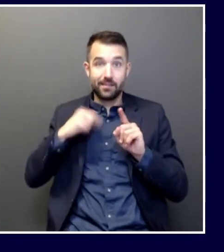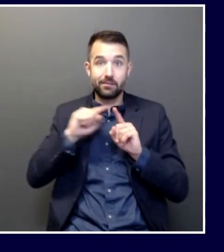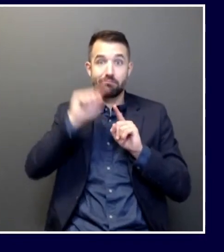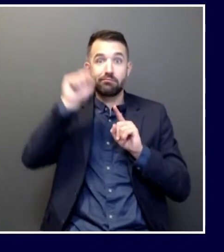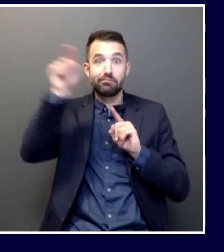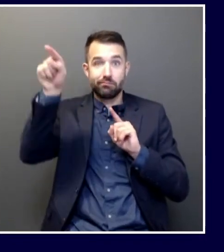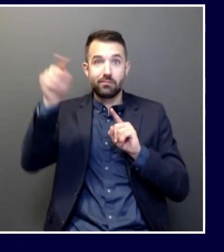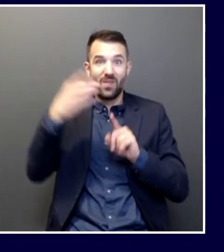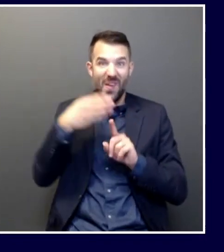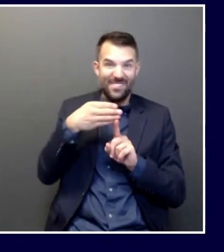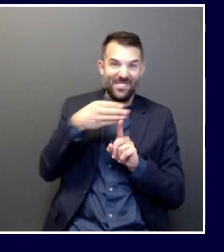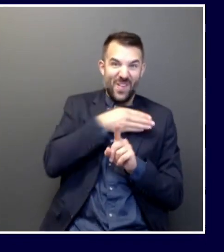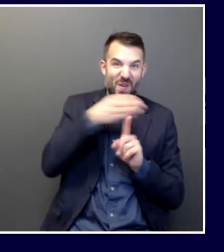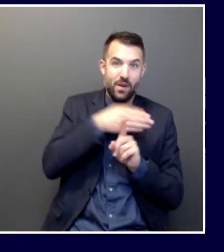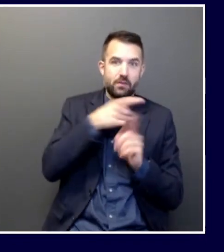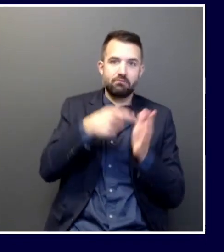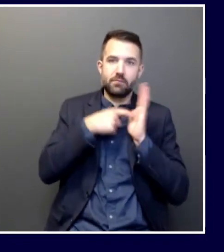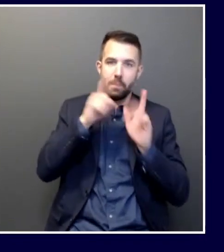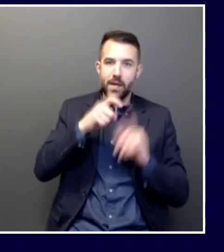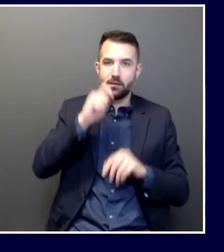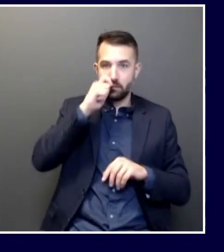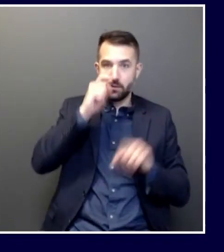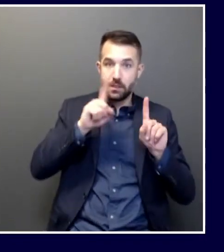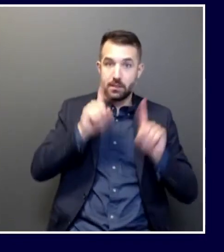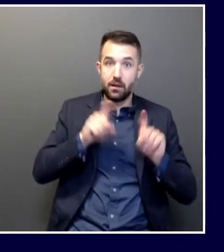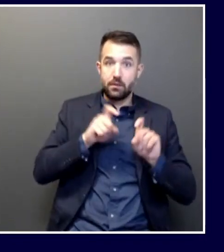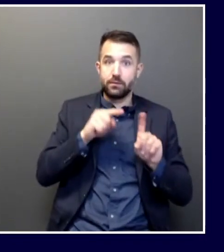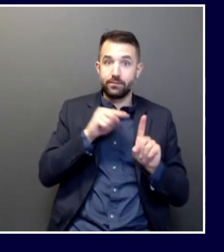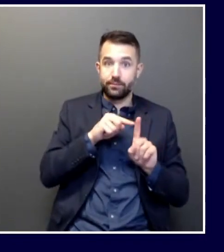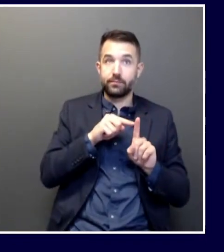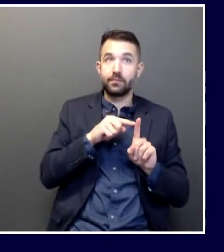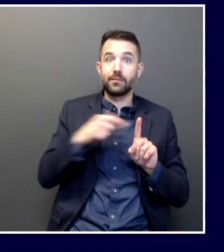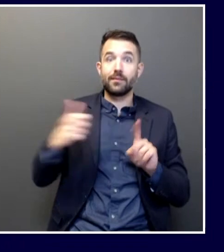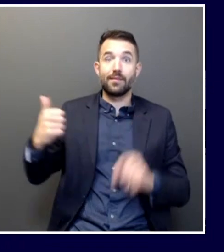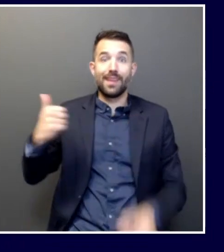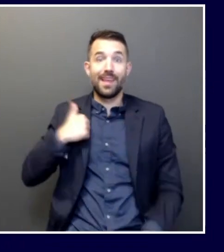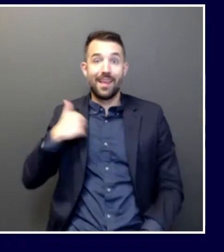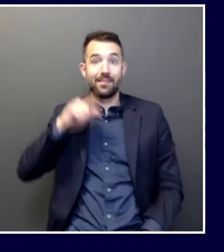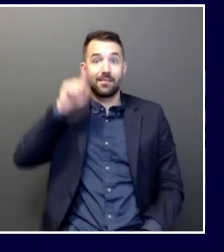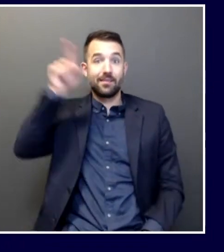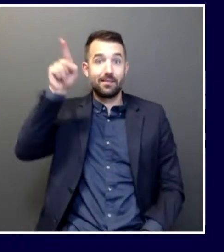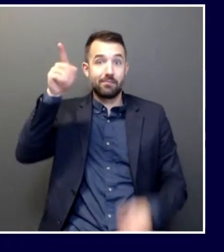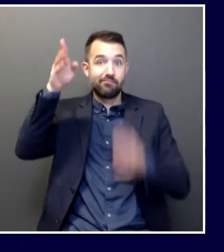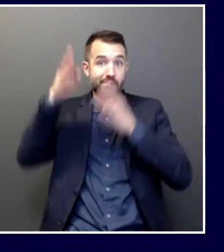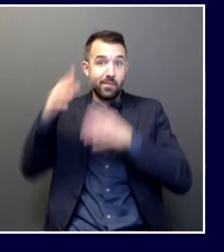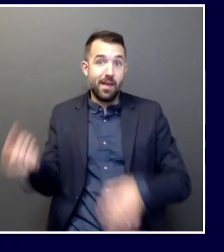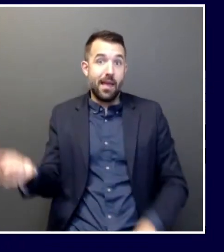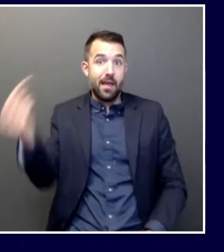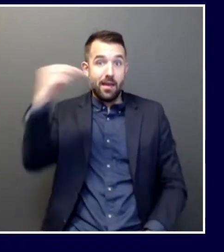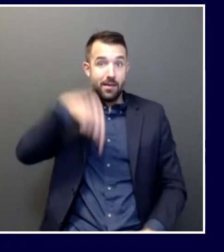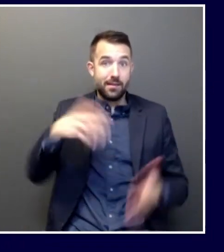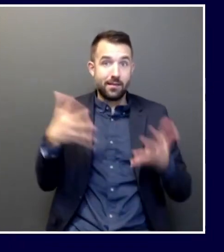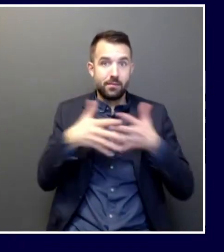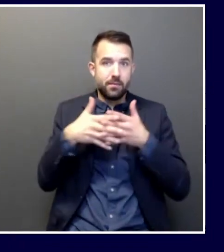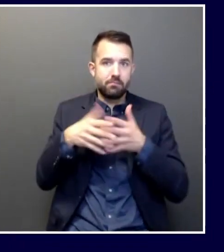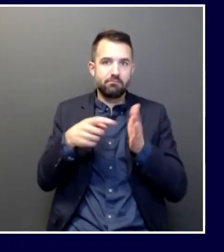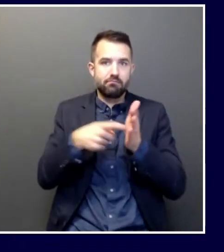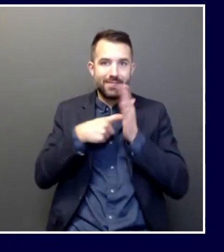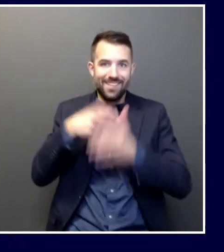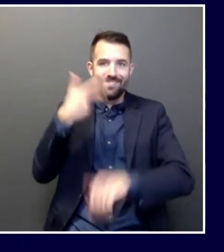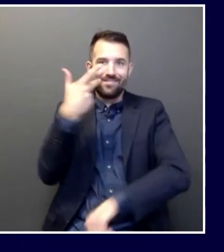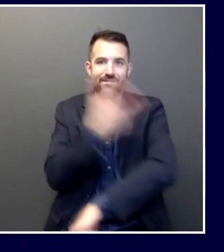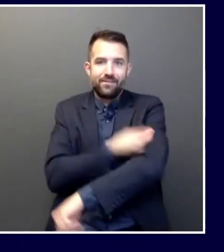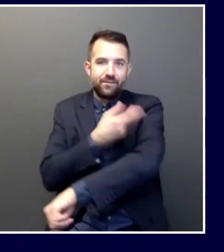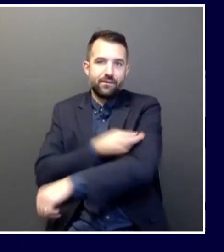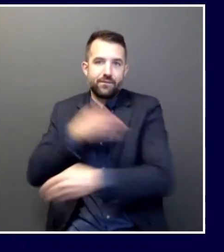would be coming in would need to be fully vaccinated. So it's really an effort to make it such that those on this side of the border who want to visit their